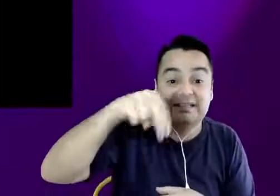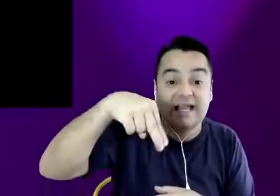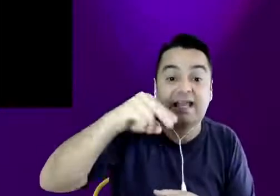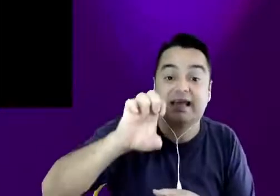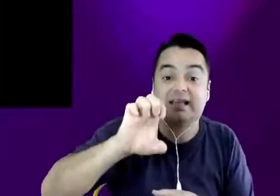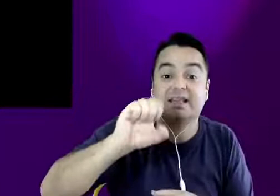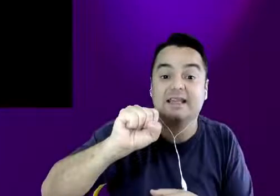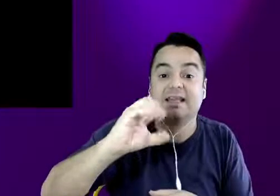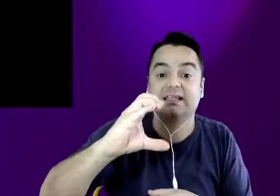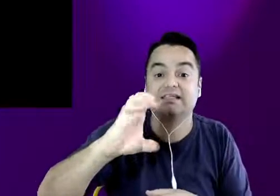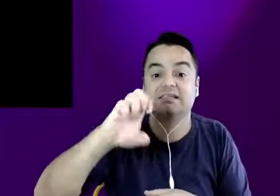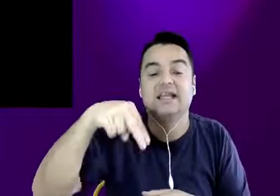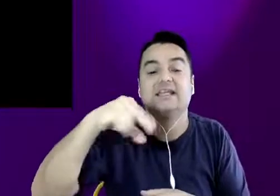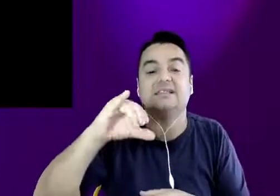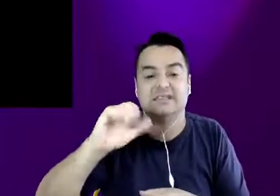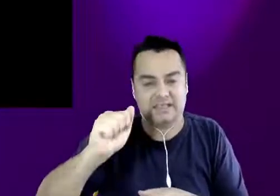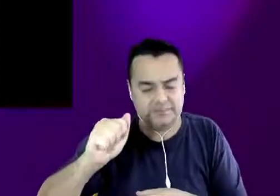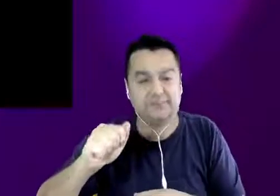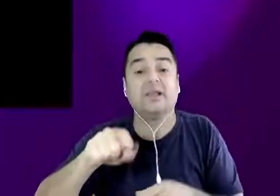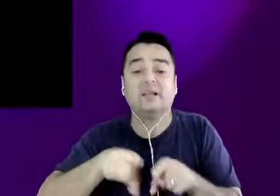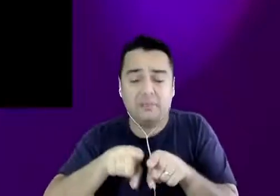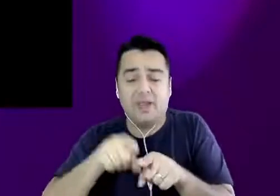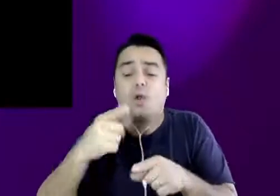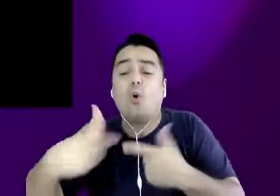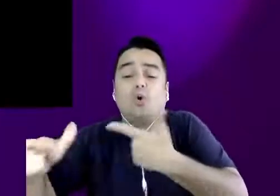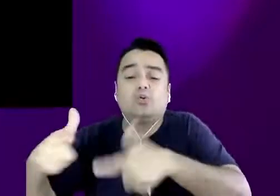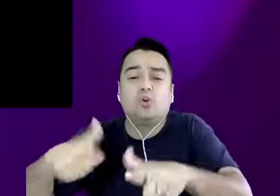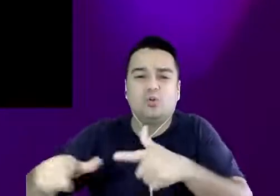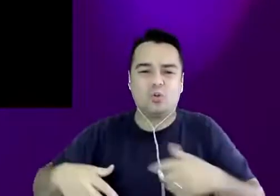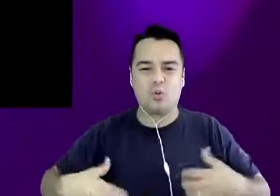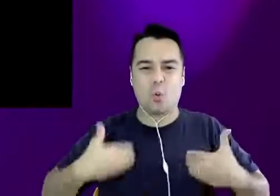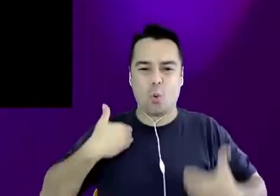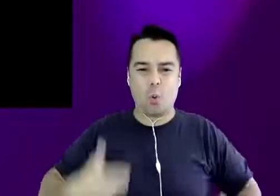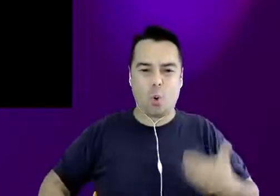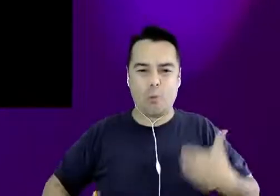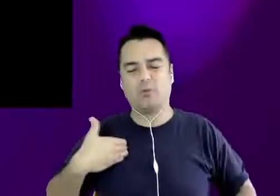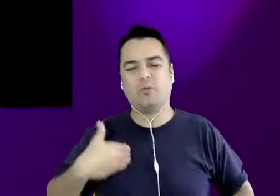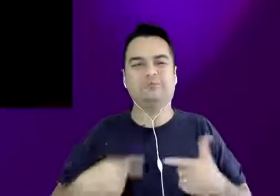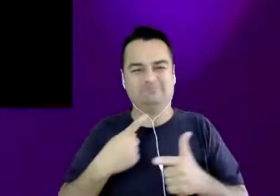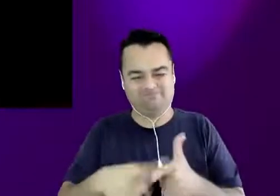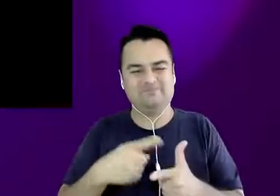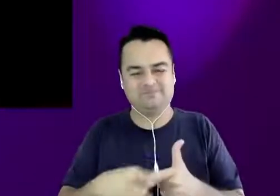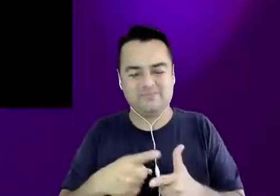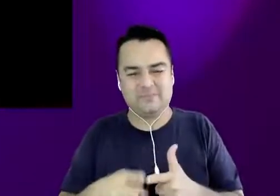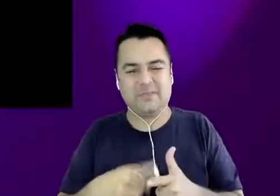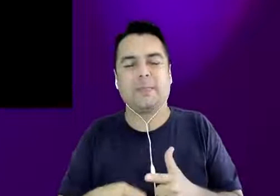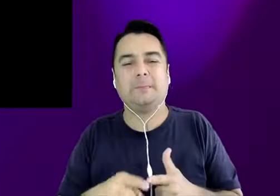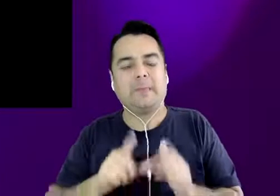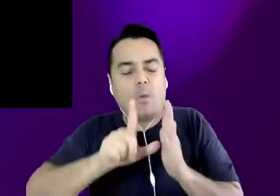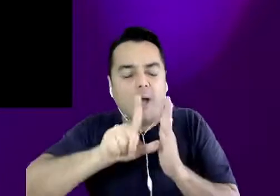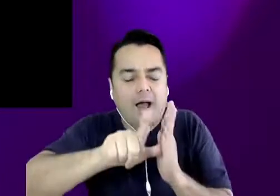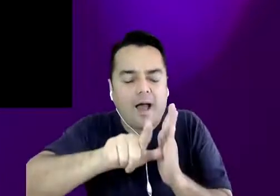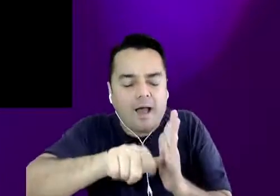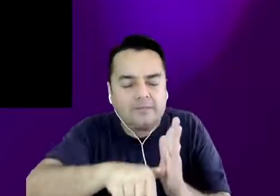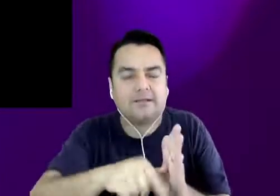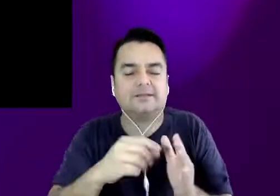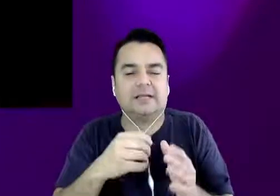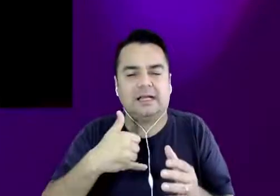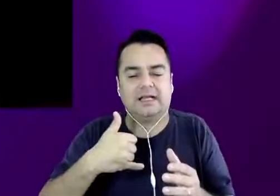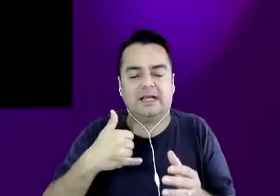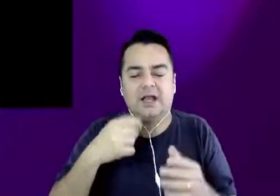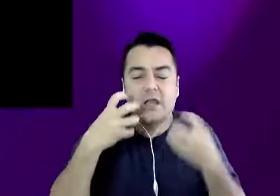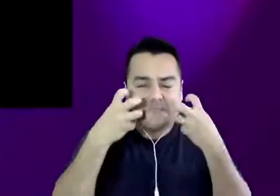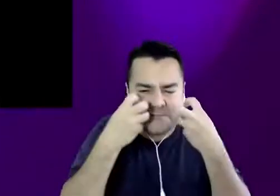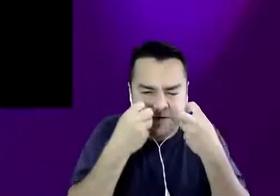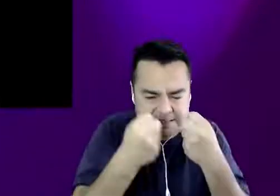the meantime. Now, this is a very nice, very clear message is right here. You